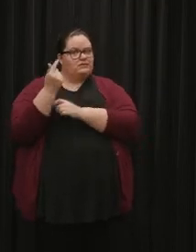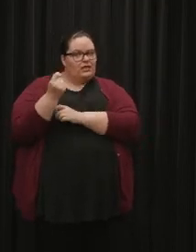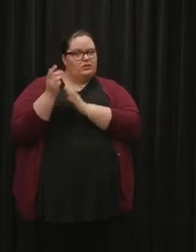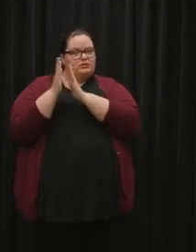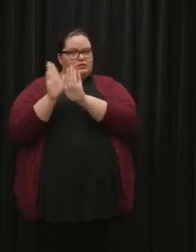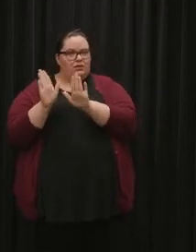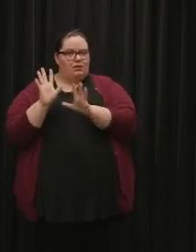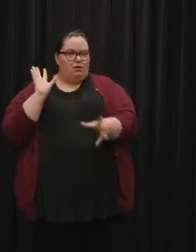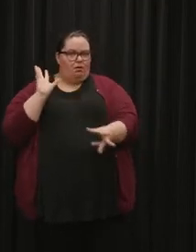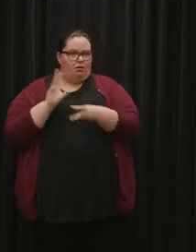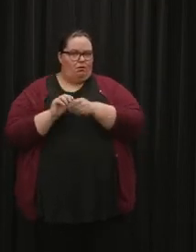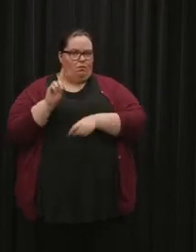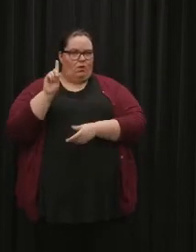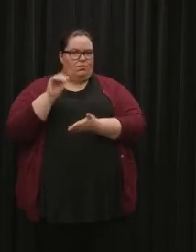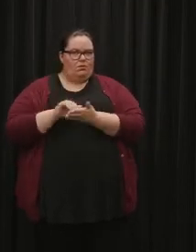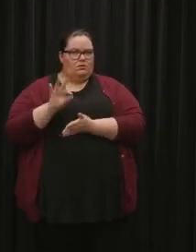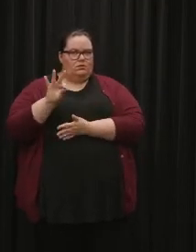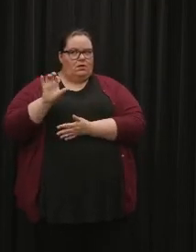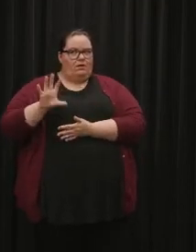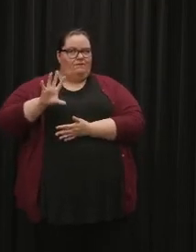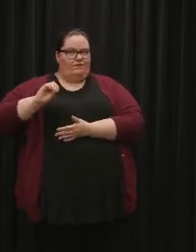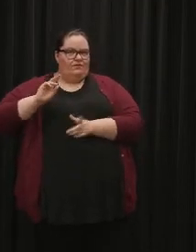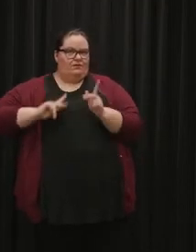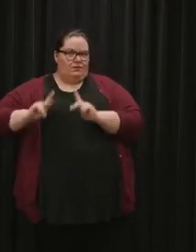the total number is 1950.